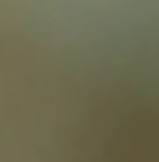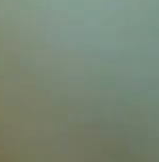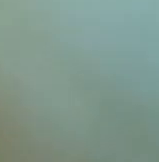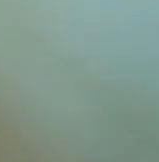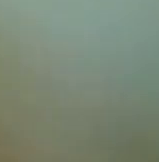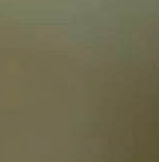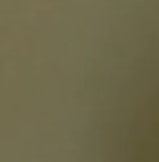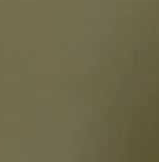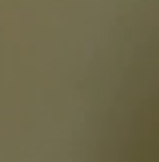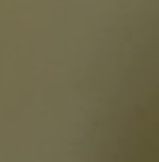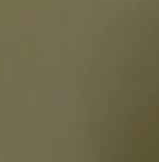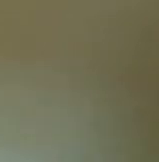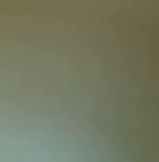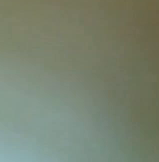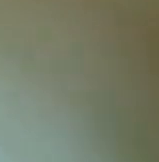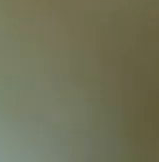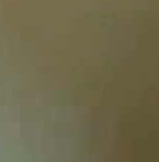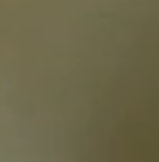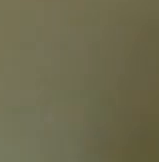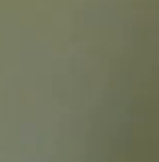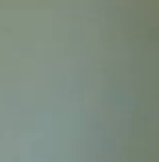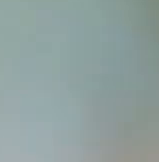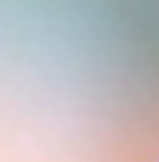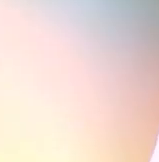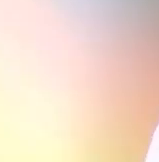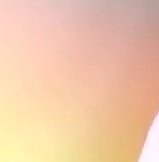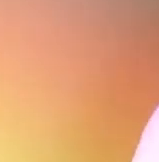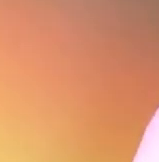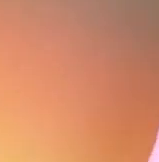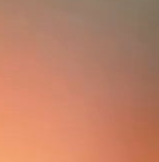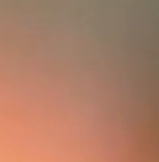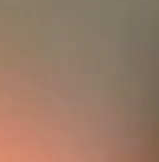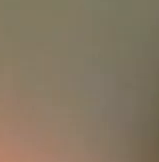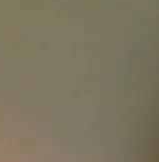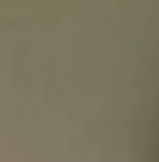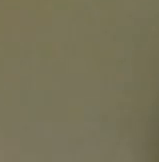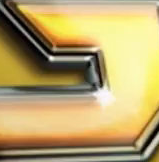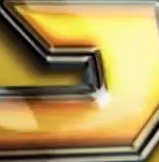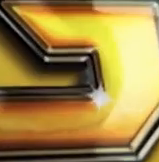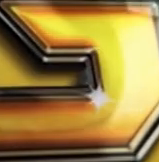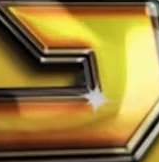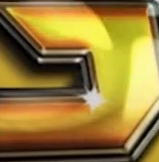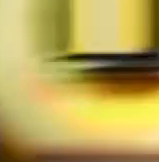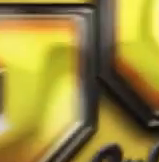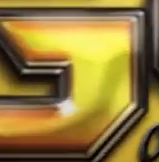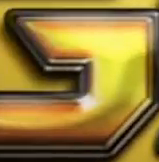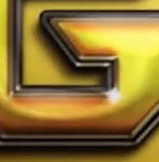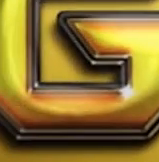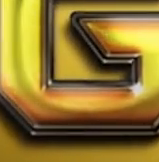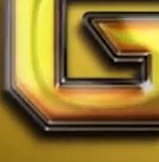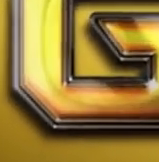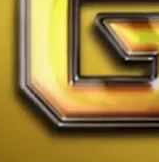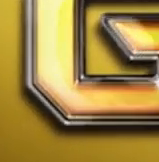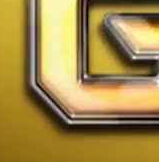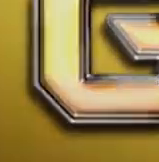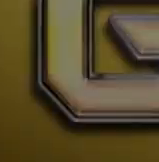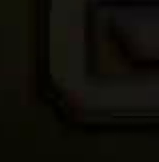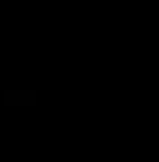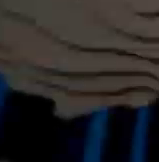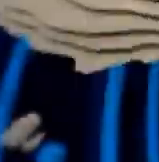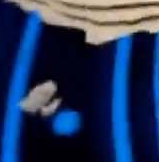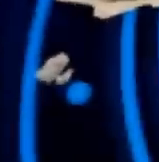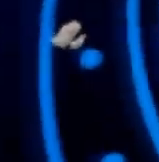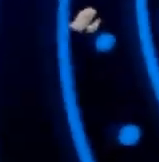Bula, I'm Miri, I'm from Lautoka and I love Gold FM because they play all my classic hits. Gold FM, only the classic